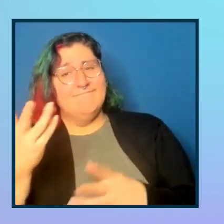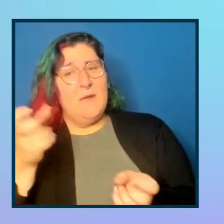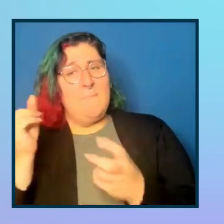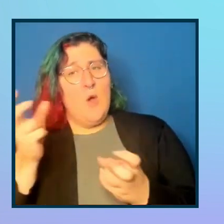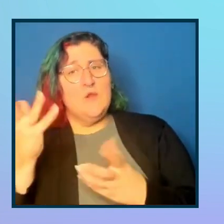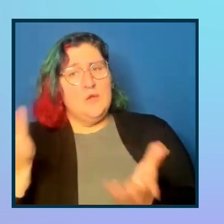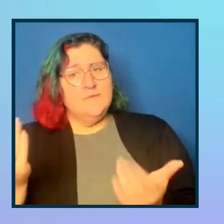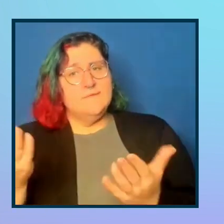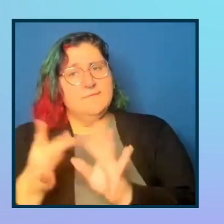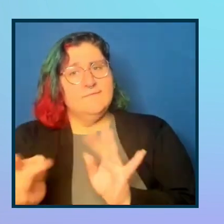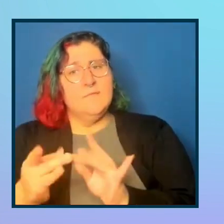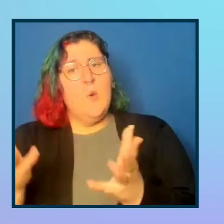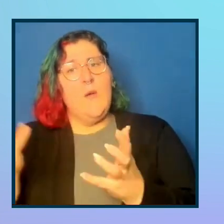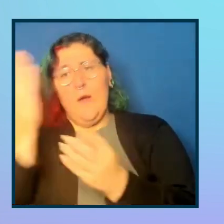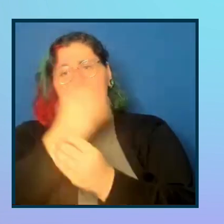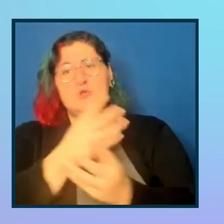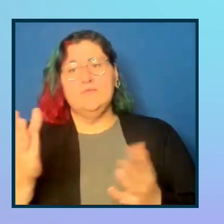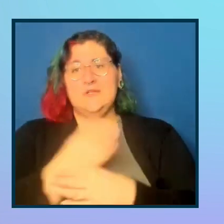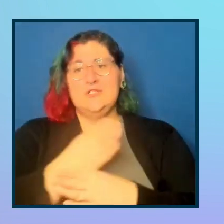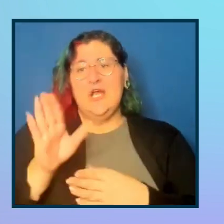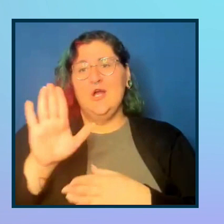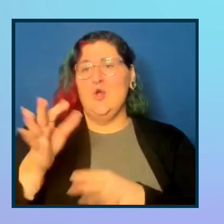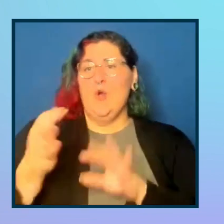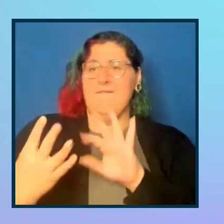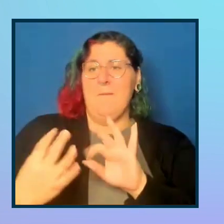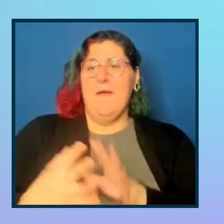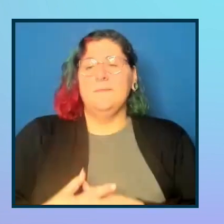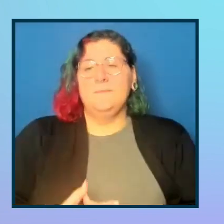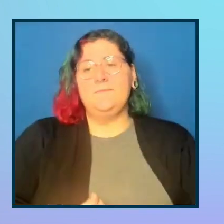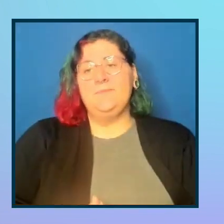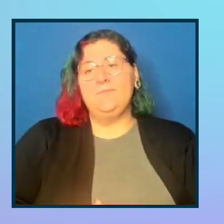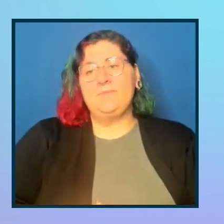to share that and get your feedback.